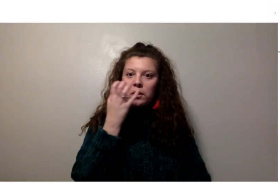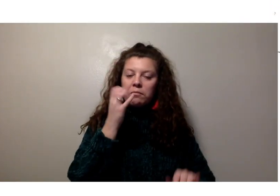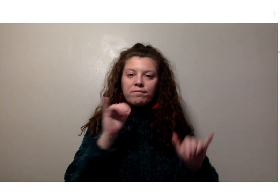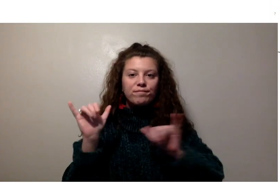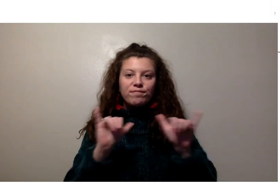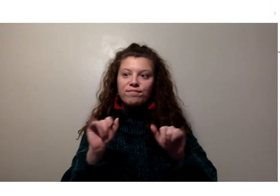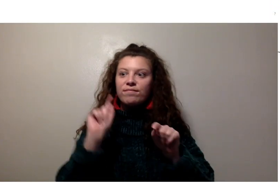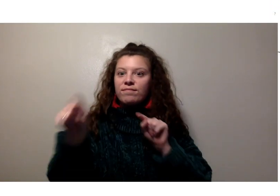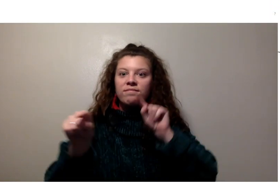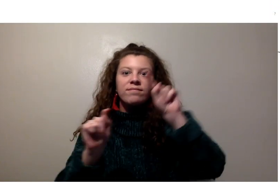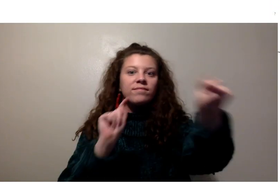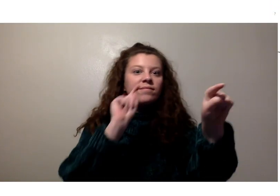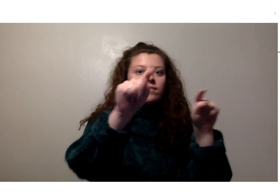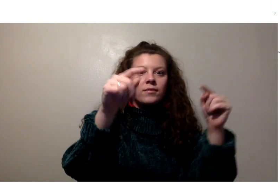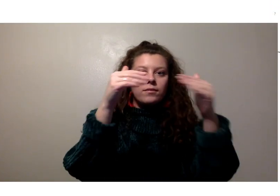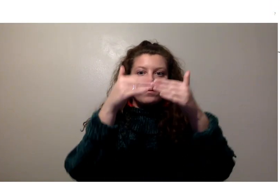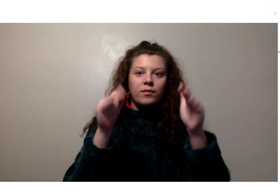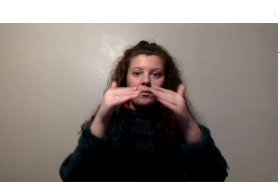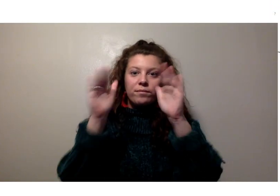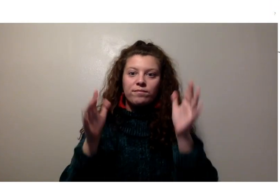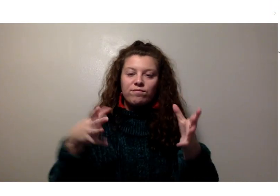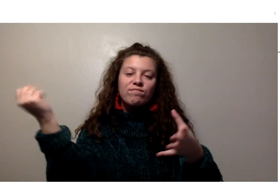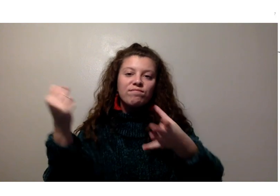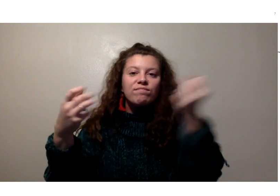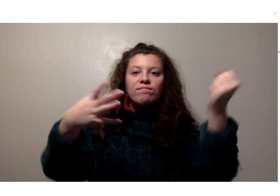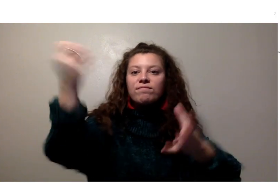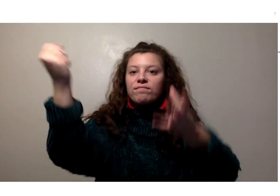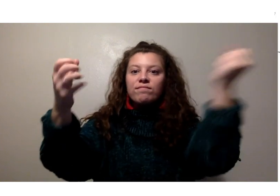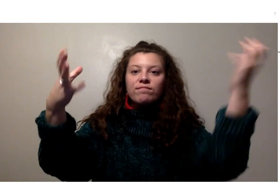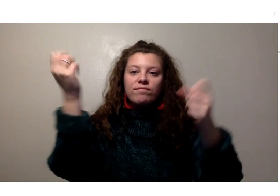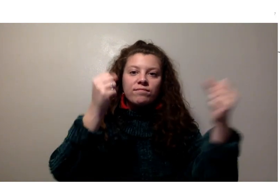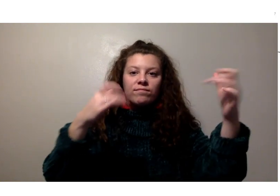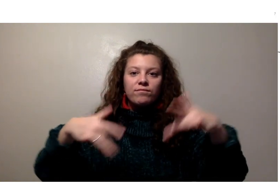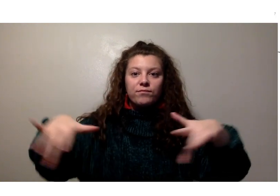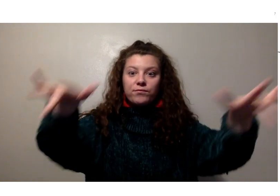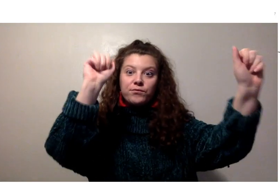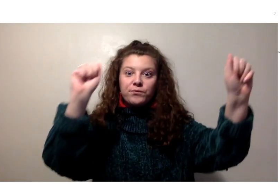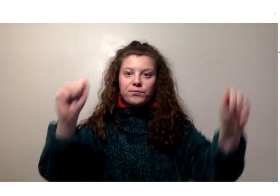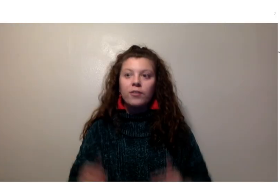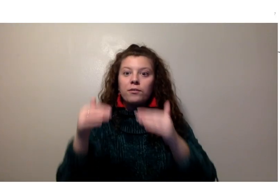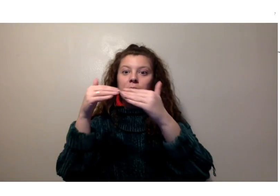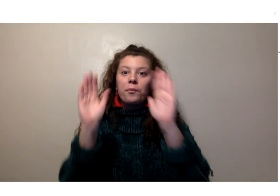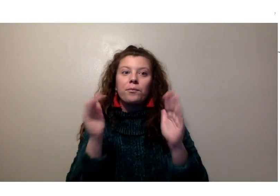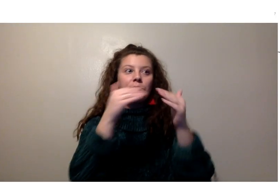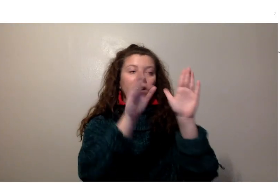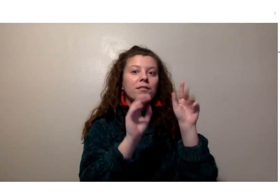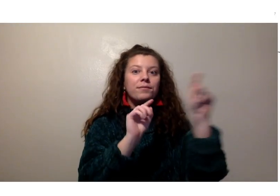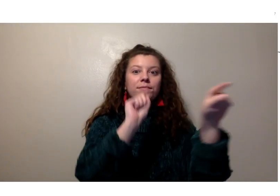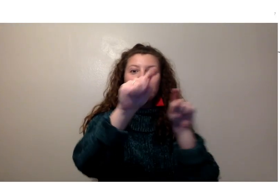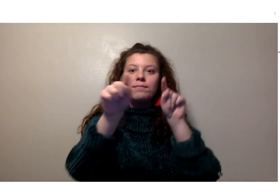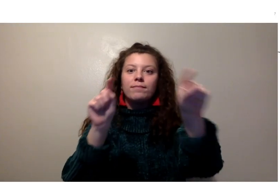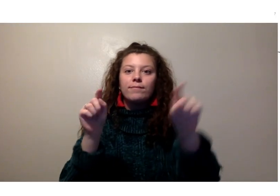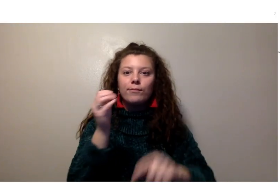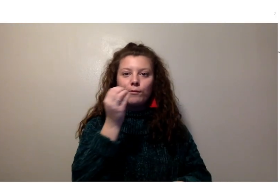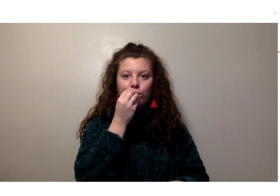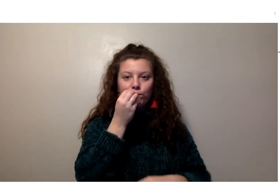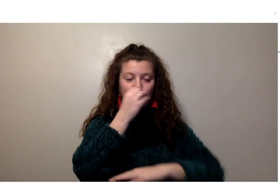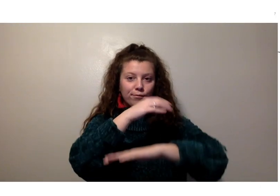Then he did the same thing to the other Who's houses, leaving crumbs much too small for the other Who's mouses.